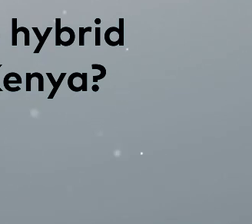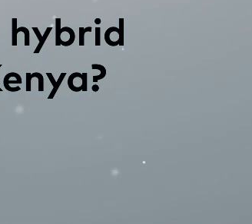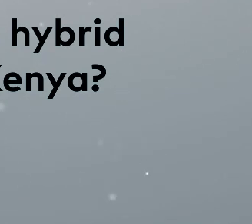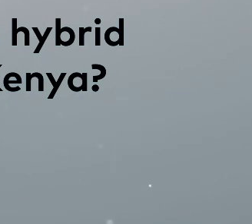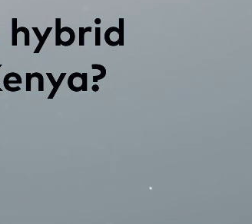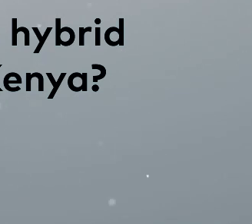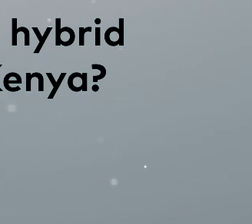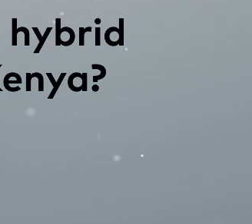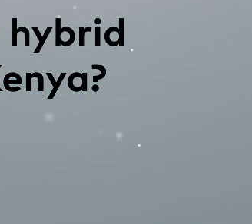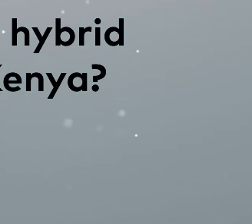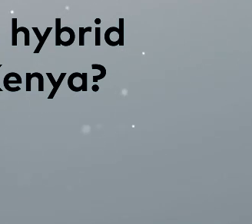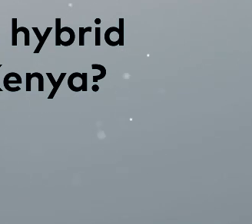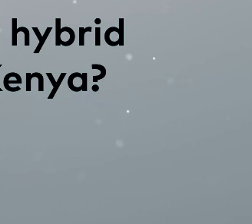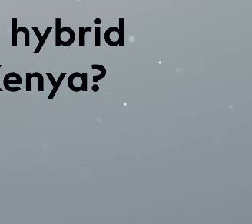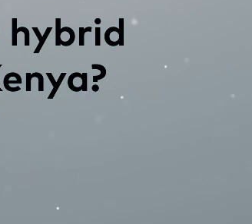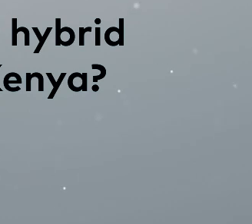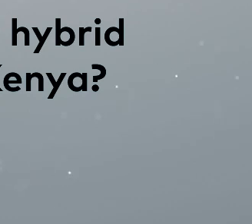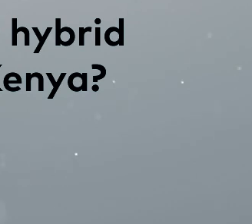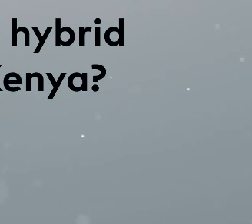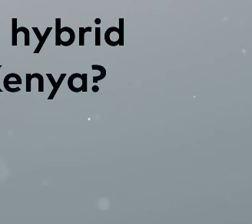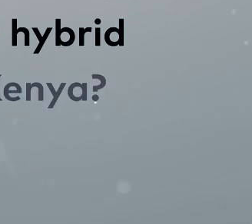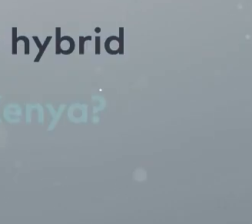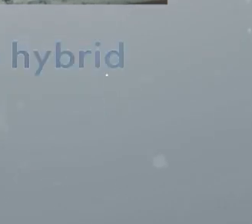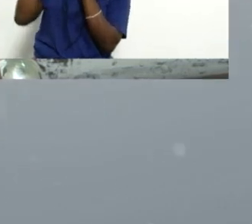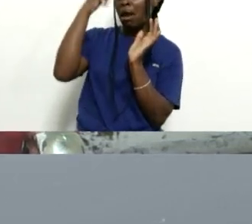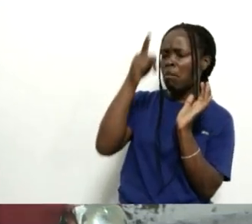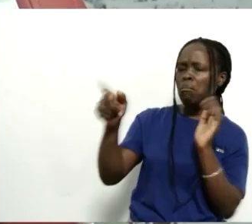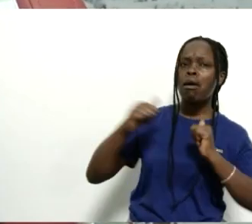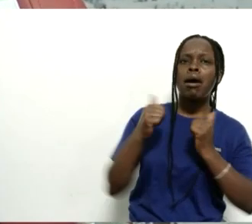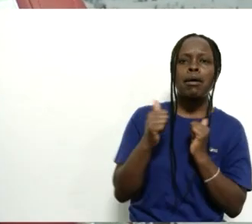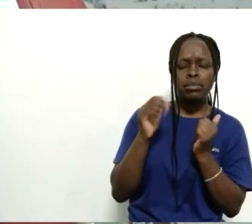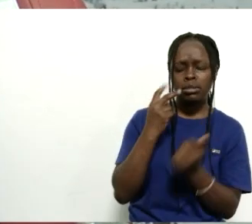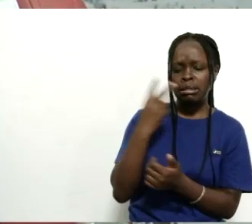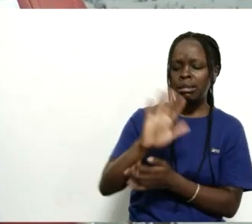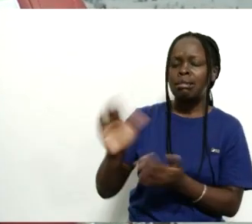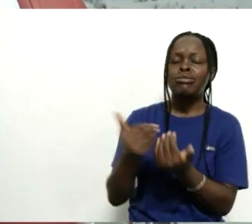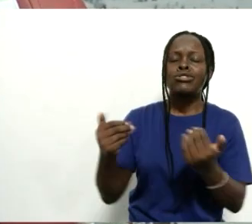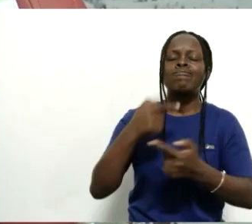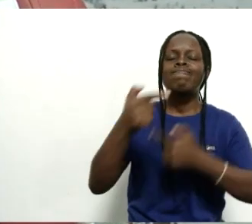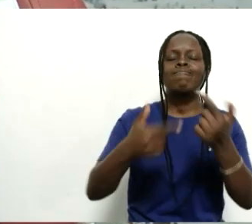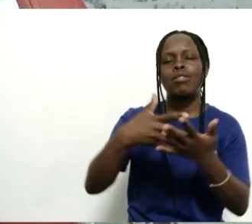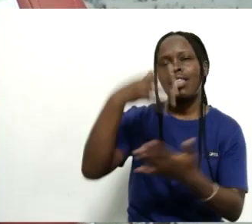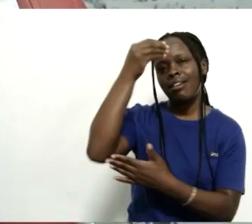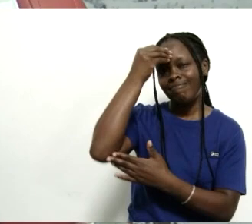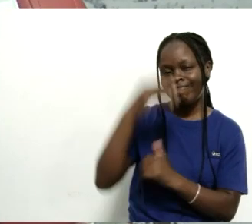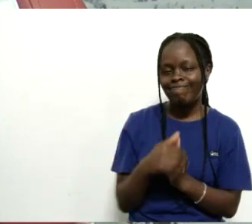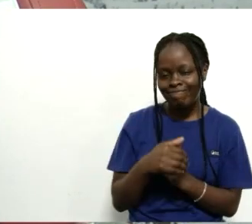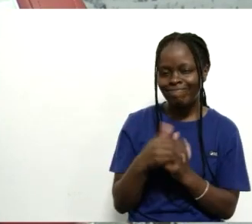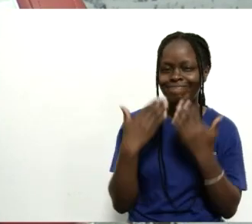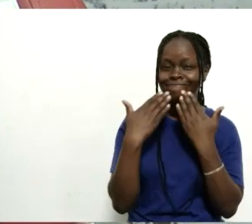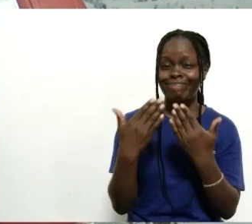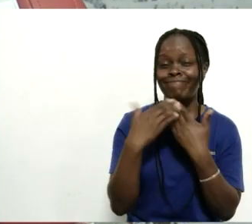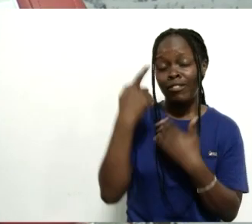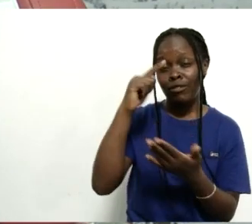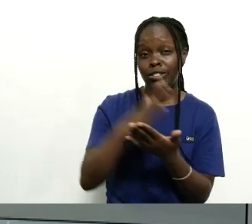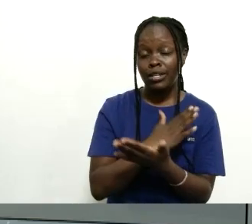they're on radio. So we also found that parents were really excited that the kids could continue learning despite the pandemic. Well, thank